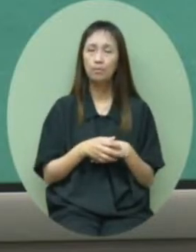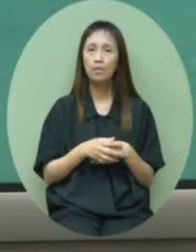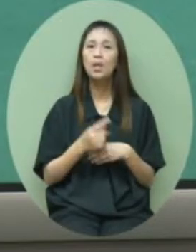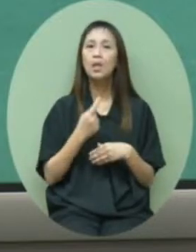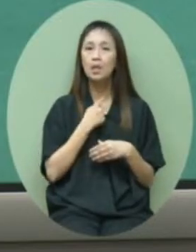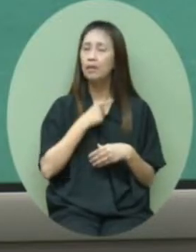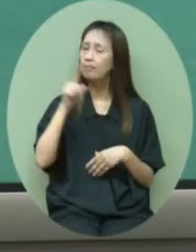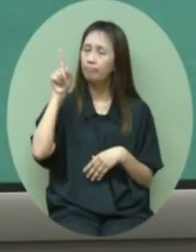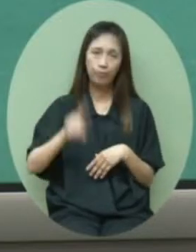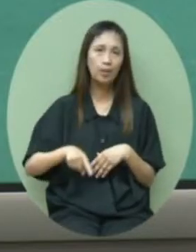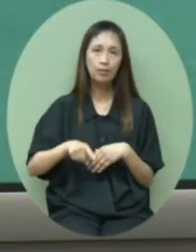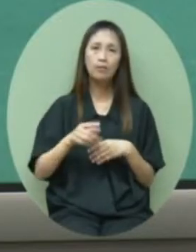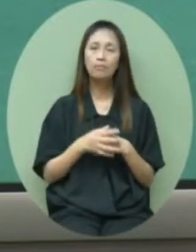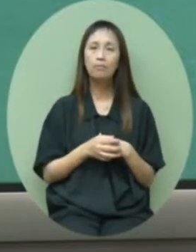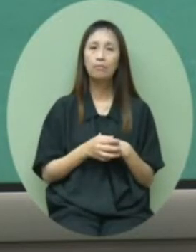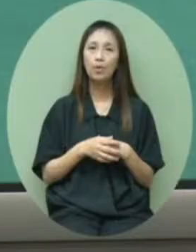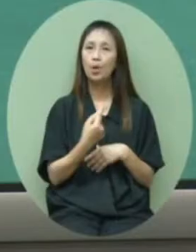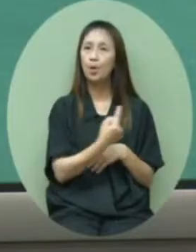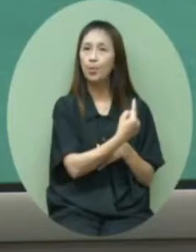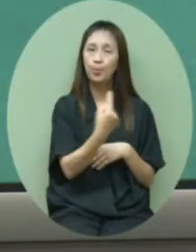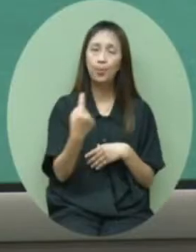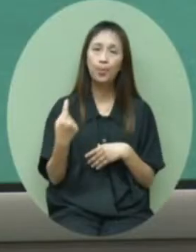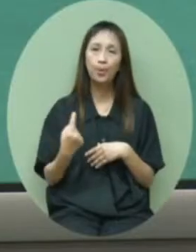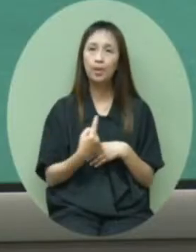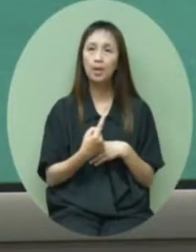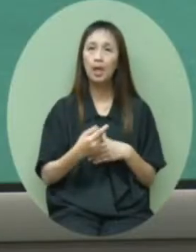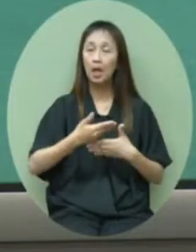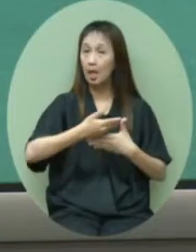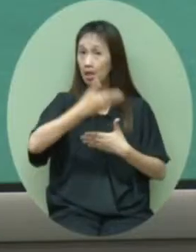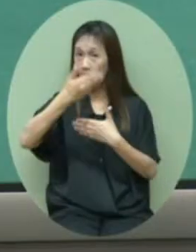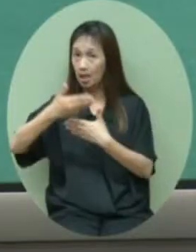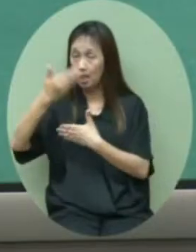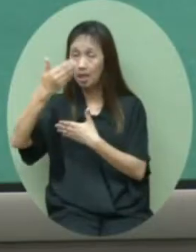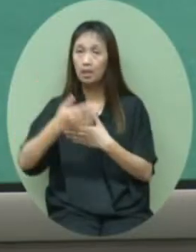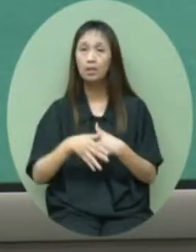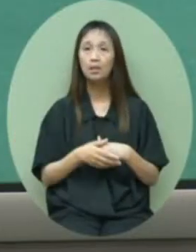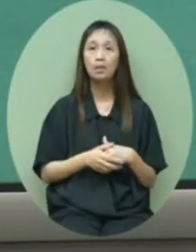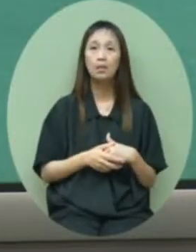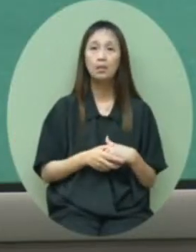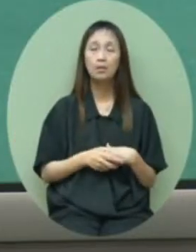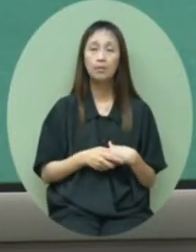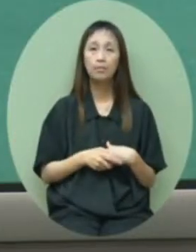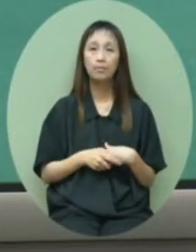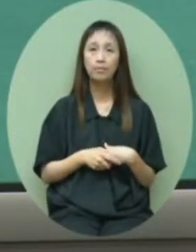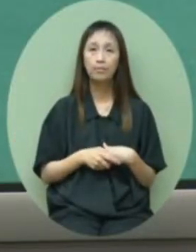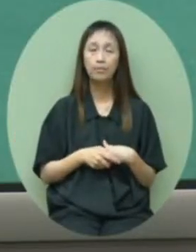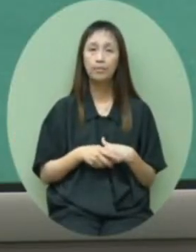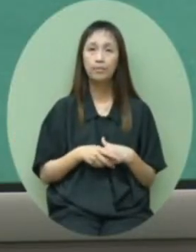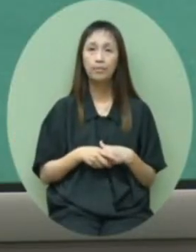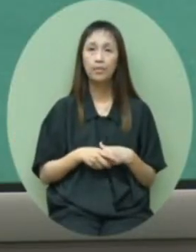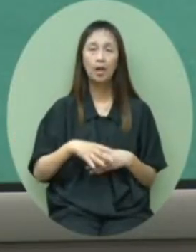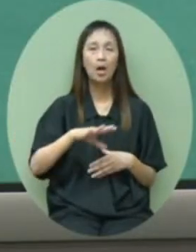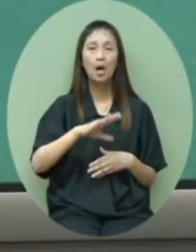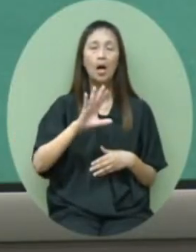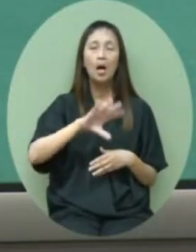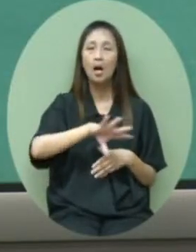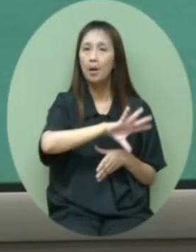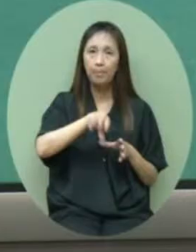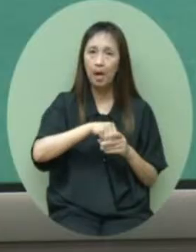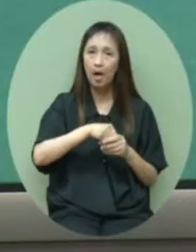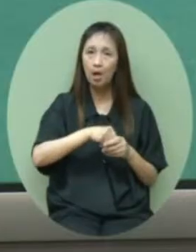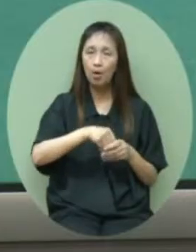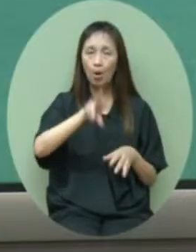each and every building in Queen's Hill Estate and Shanghai Court, and to